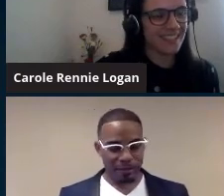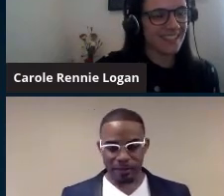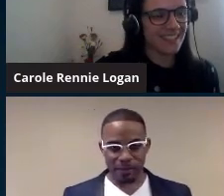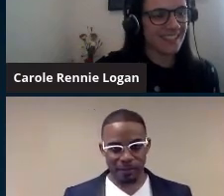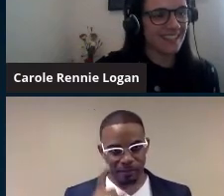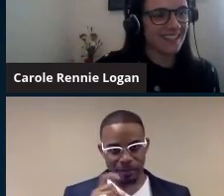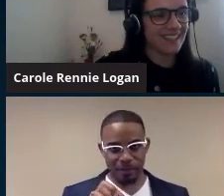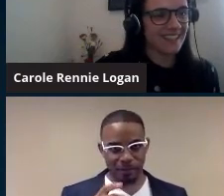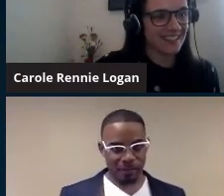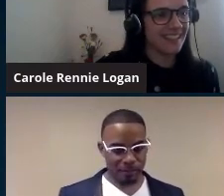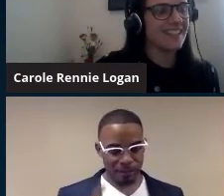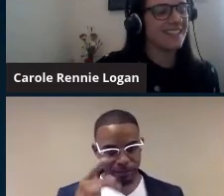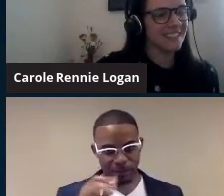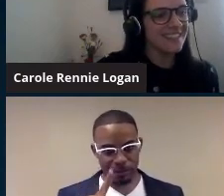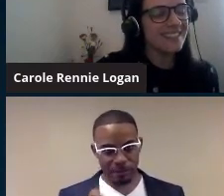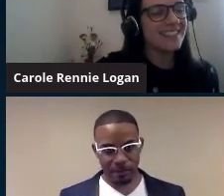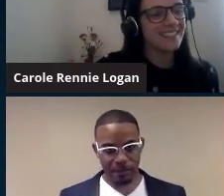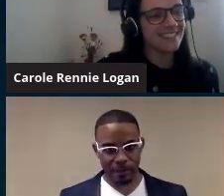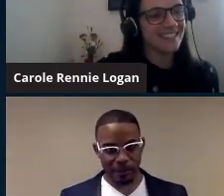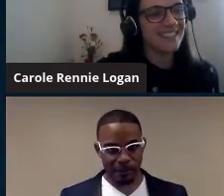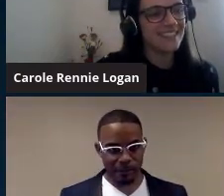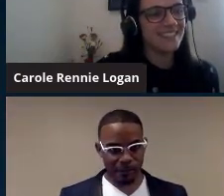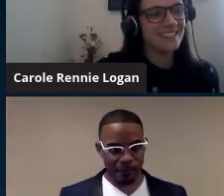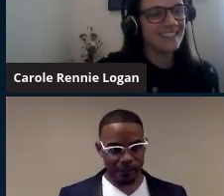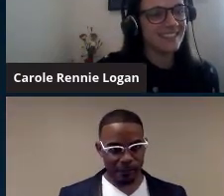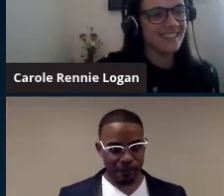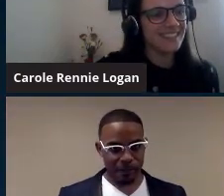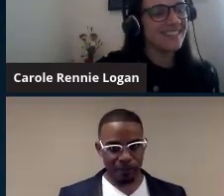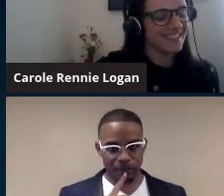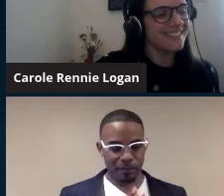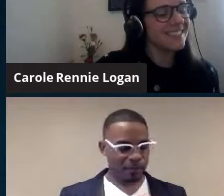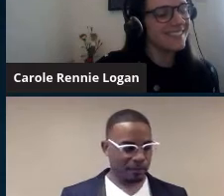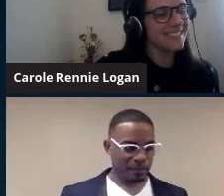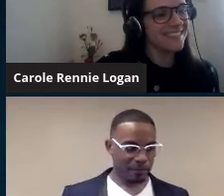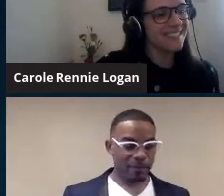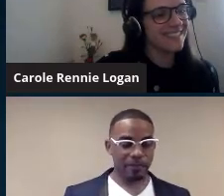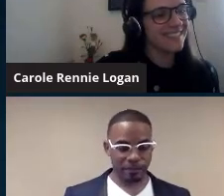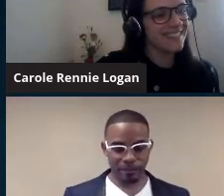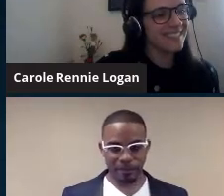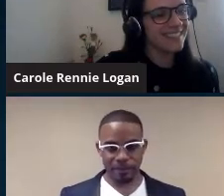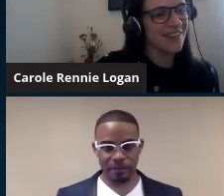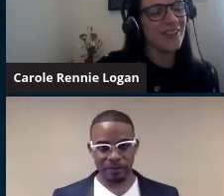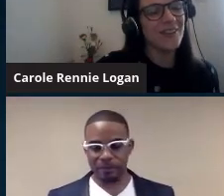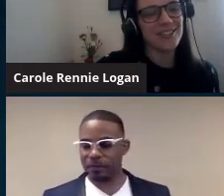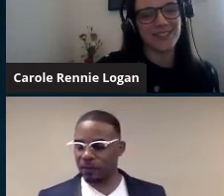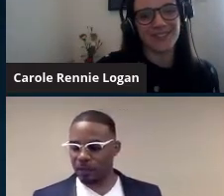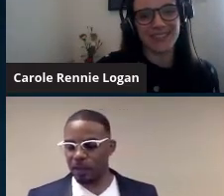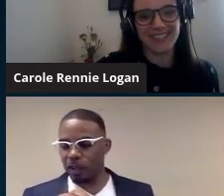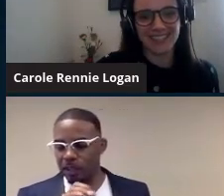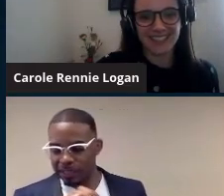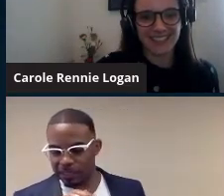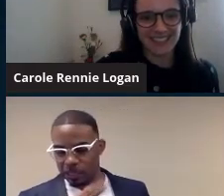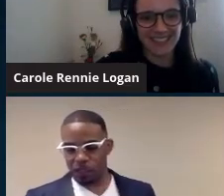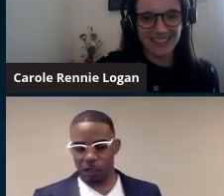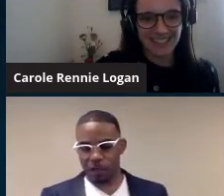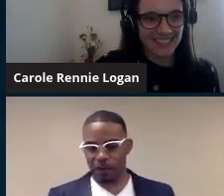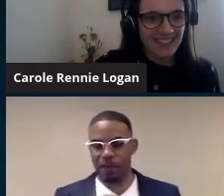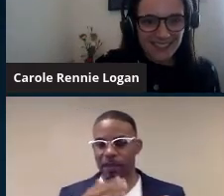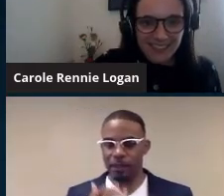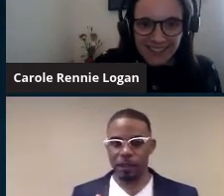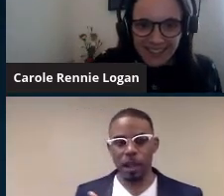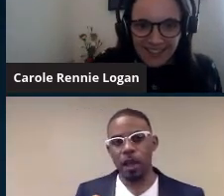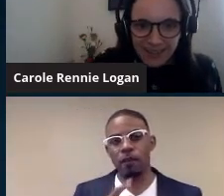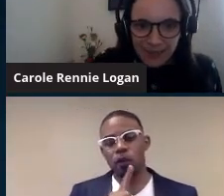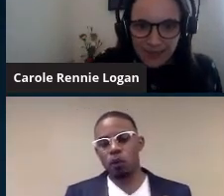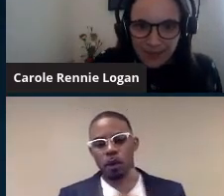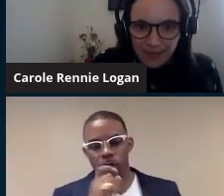of Blazor. I'm a real C# developer, so I'm a big fan of it. Yeah. Awesome. There are a couple of questions